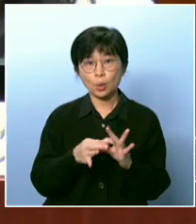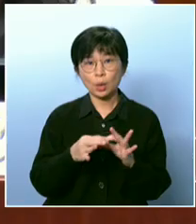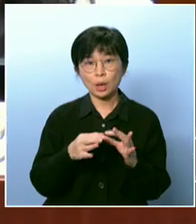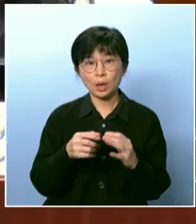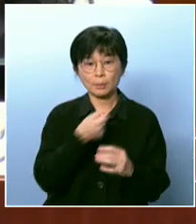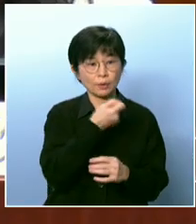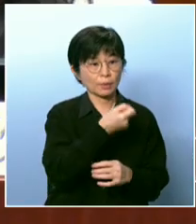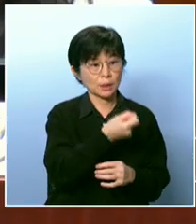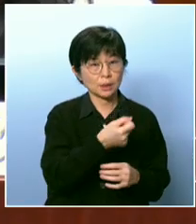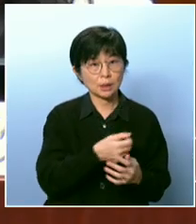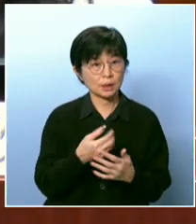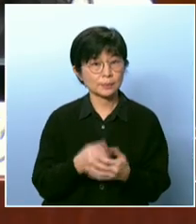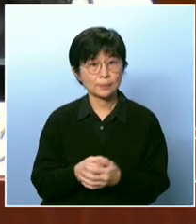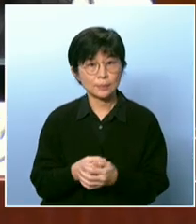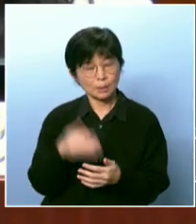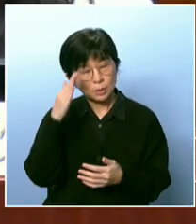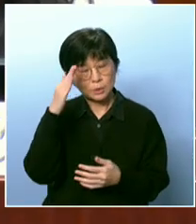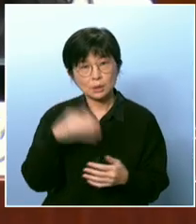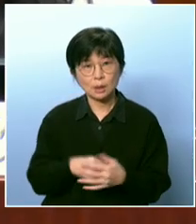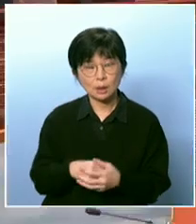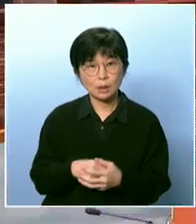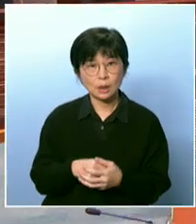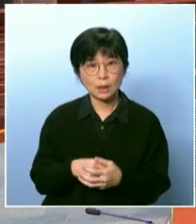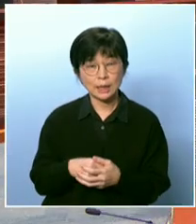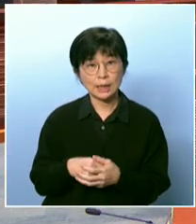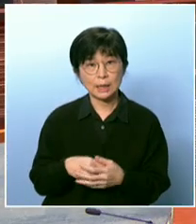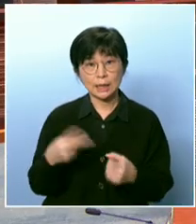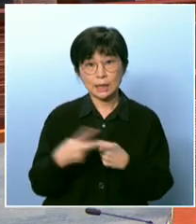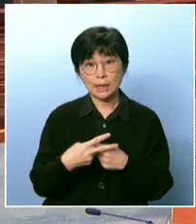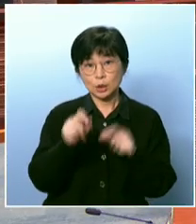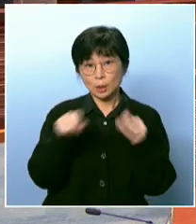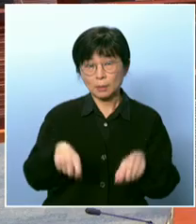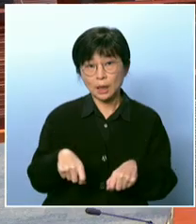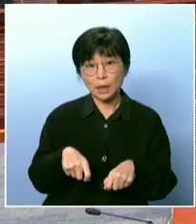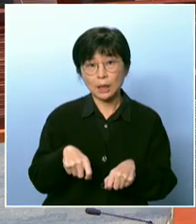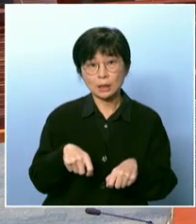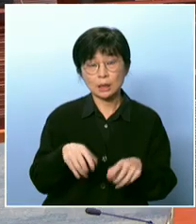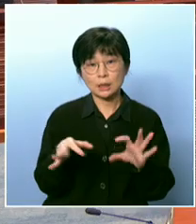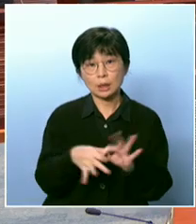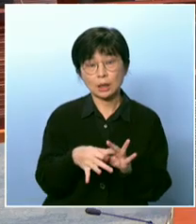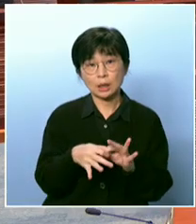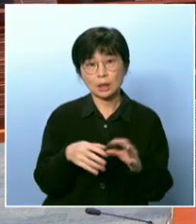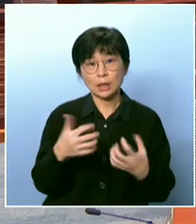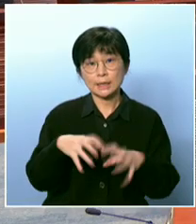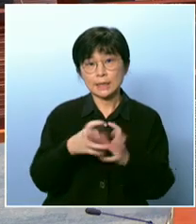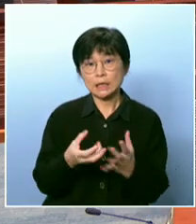The speaker's microphone is not on. Please turn on the member's microphone. Thank